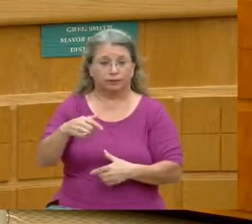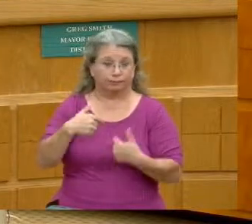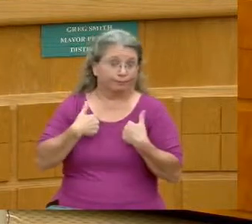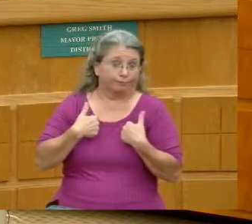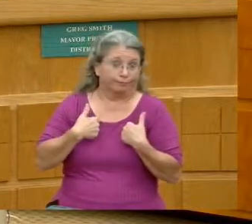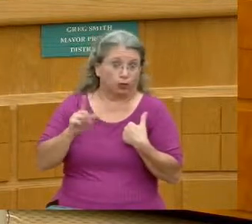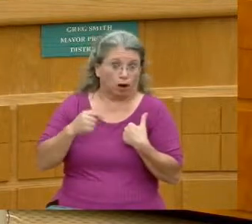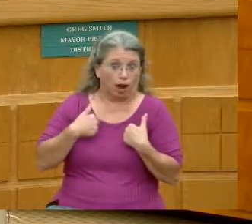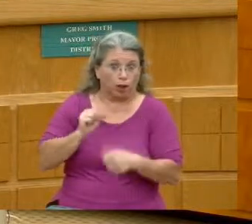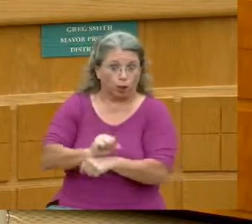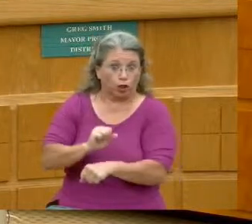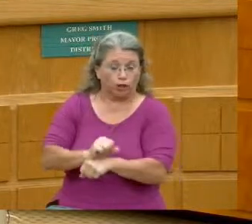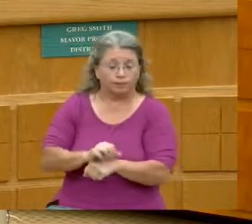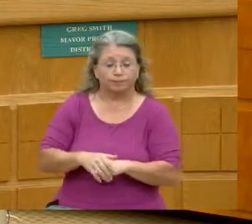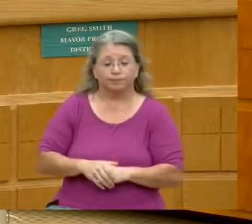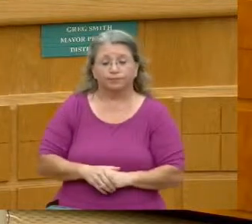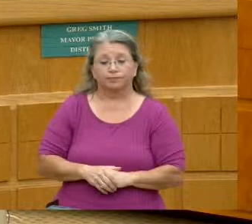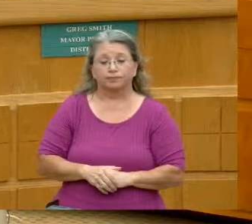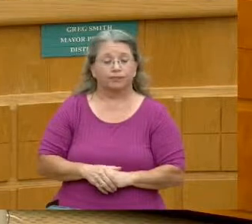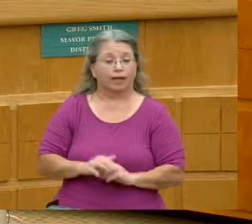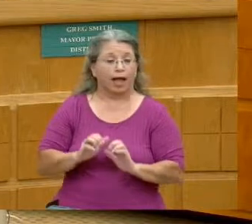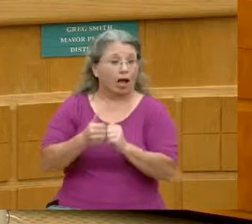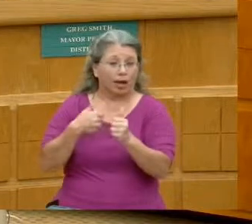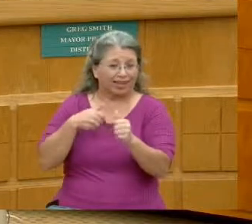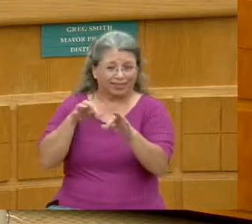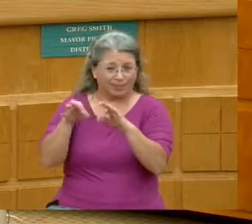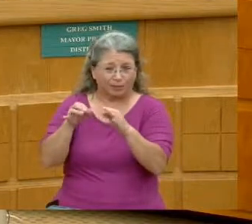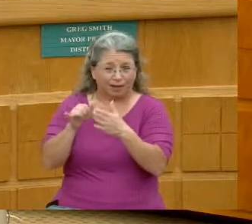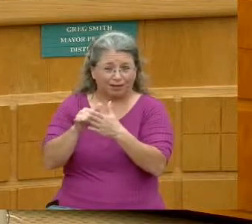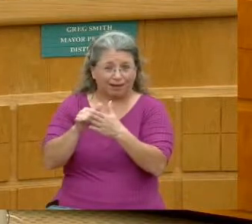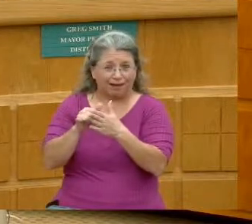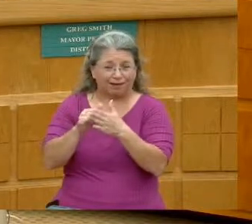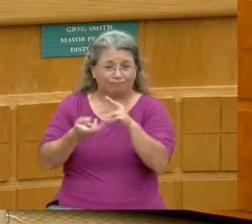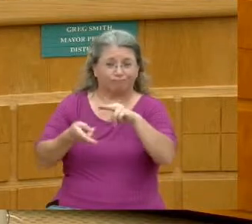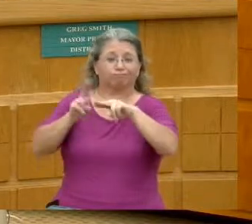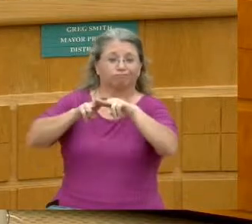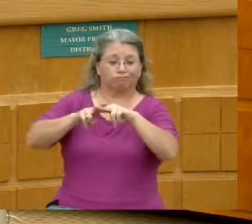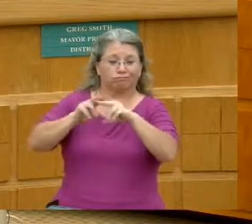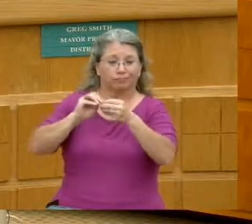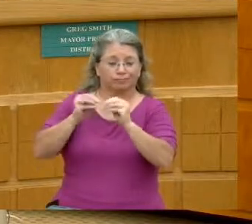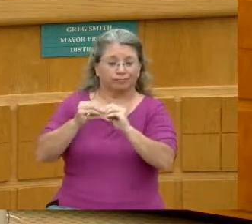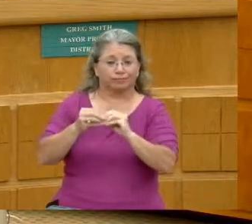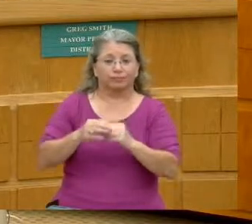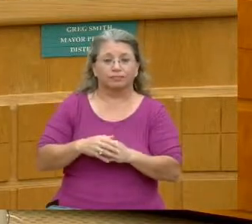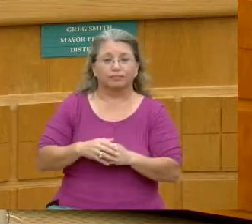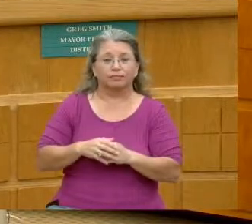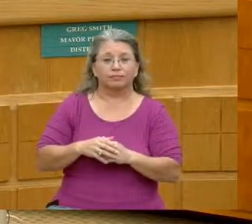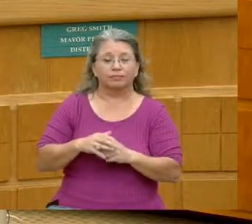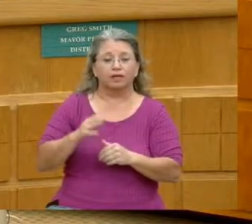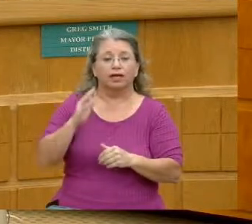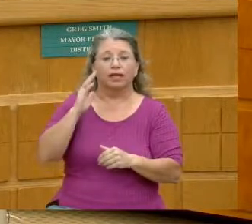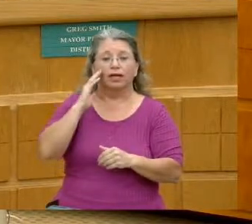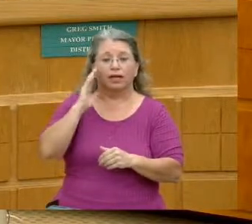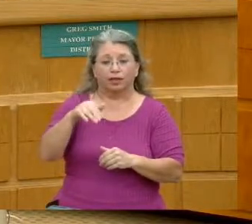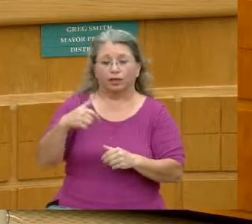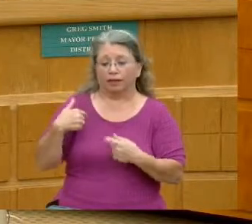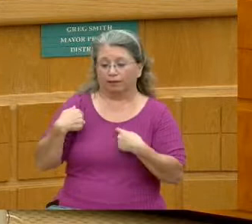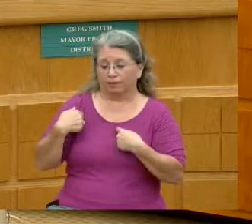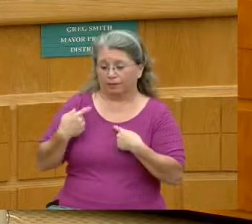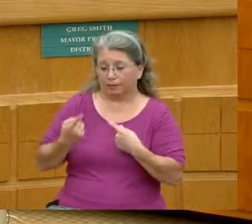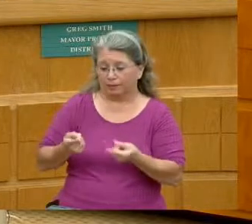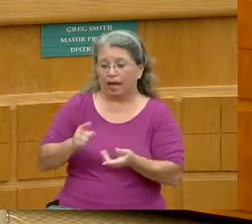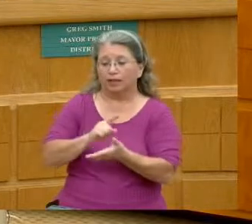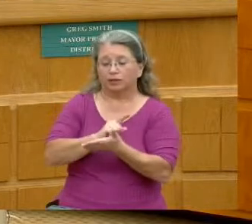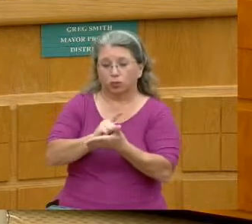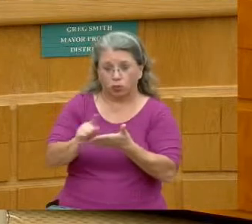work. And the only way that I can explain it is that I know that restrictions there have been loosened in the past week, and